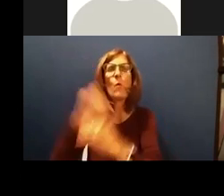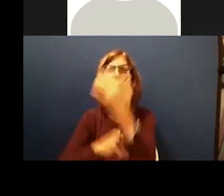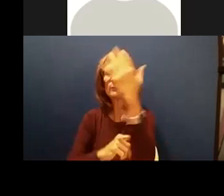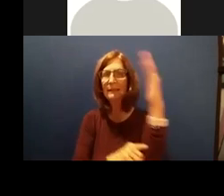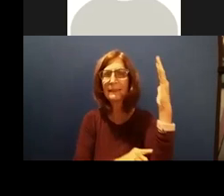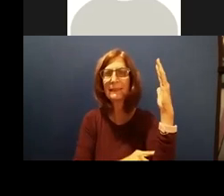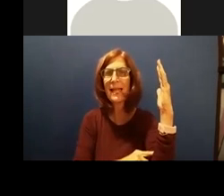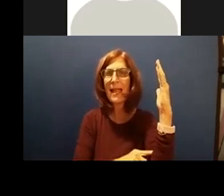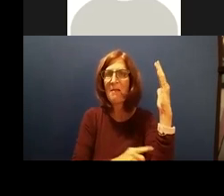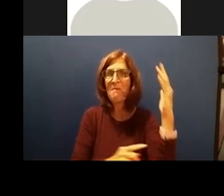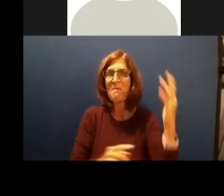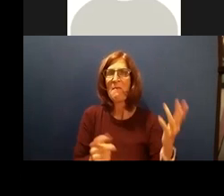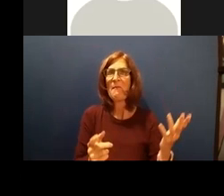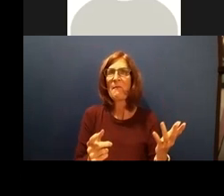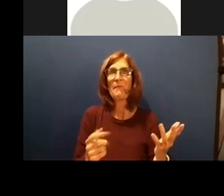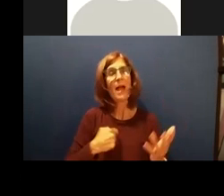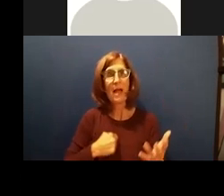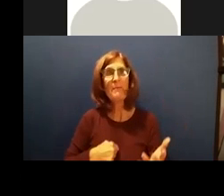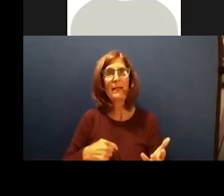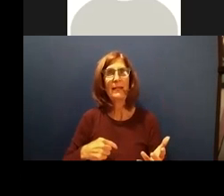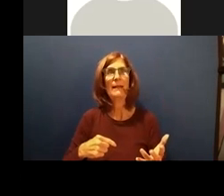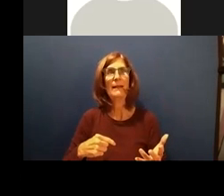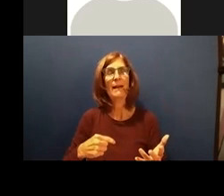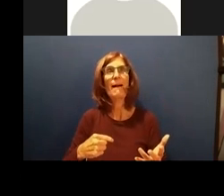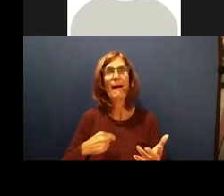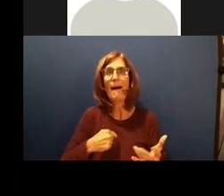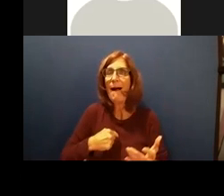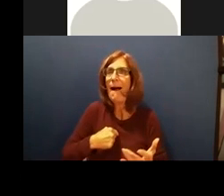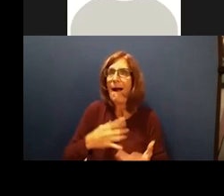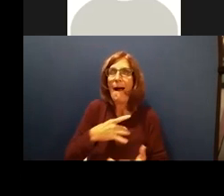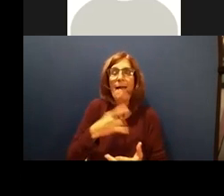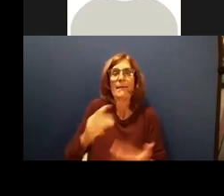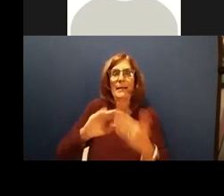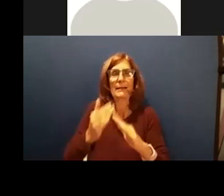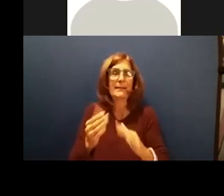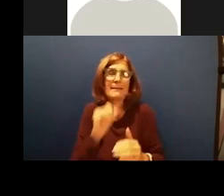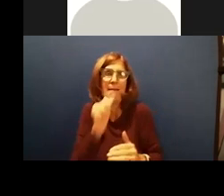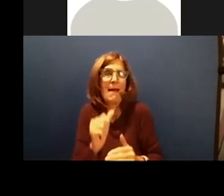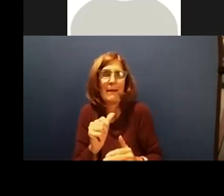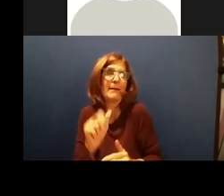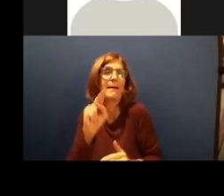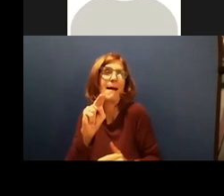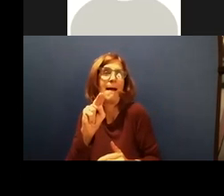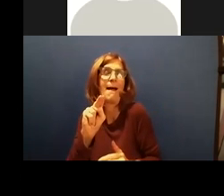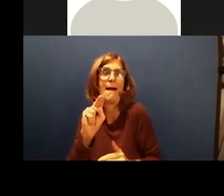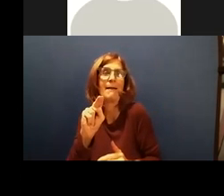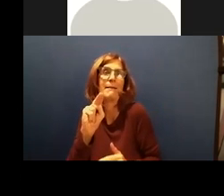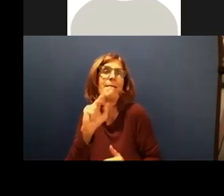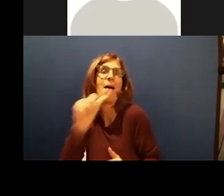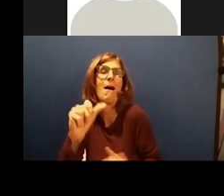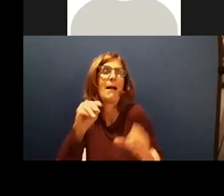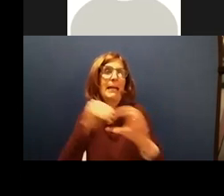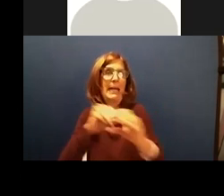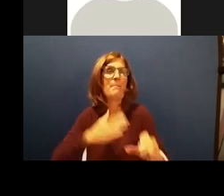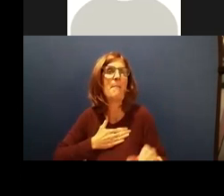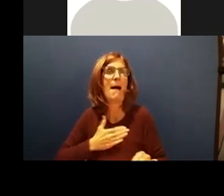You know, I'm for dense cities. I'm not. This is not a NIMBY thing. This is not a not in my backyard thing. But it